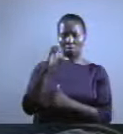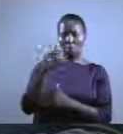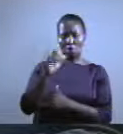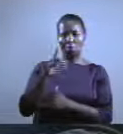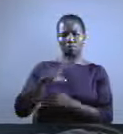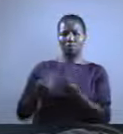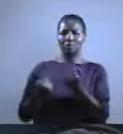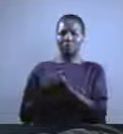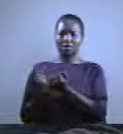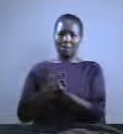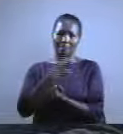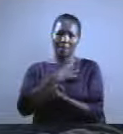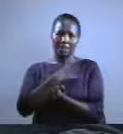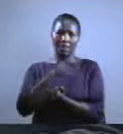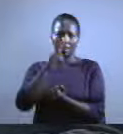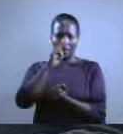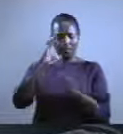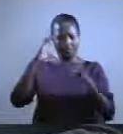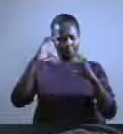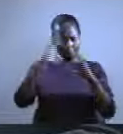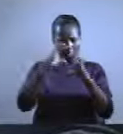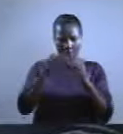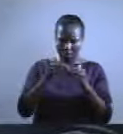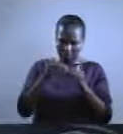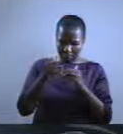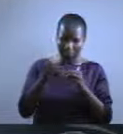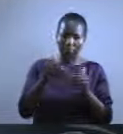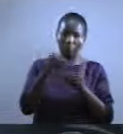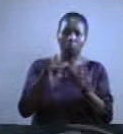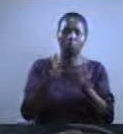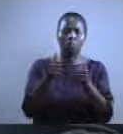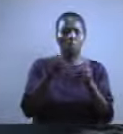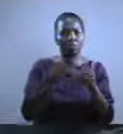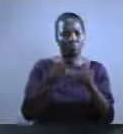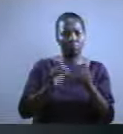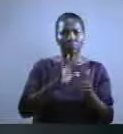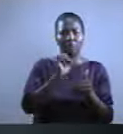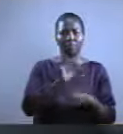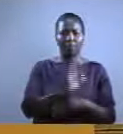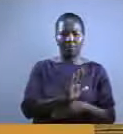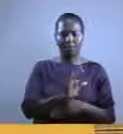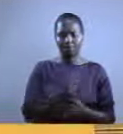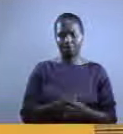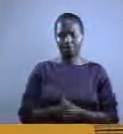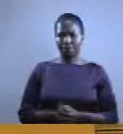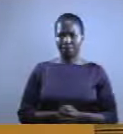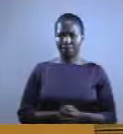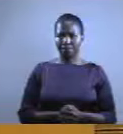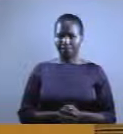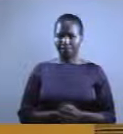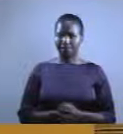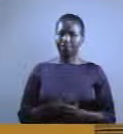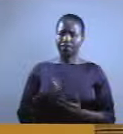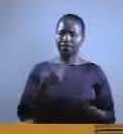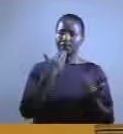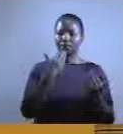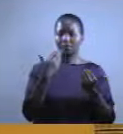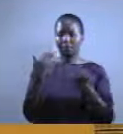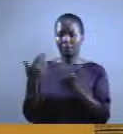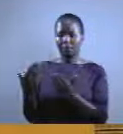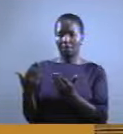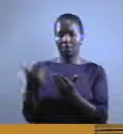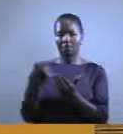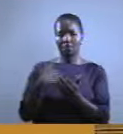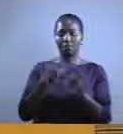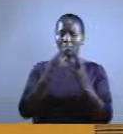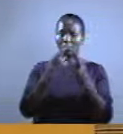Finance Minister to remain focused and to take care of our economy. Thank you very much. The report has been